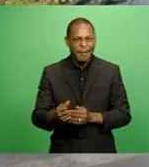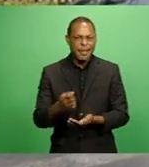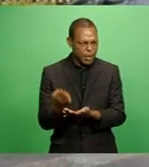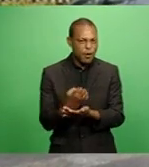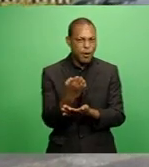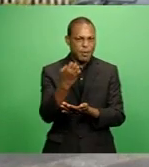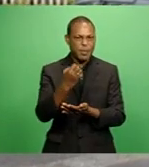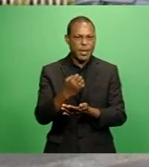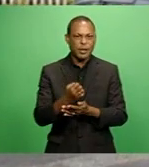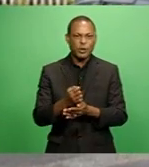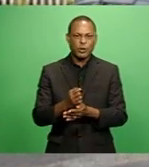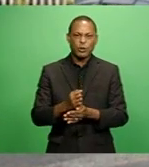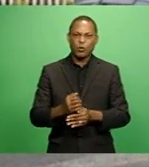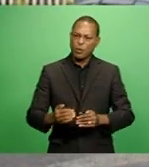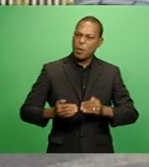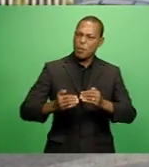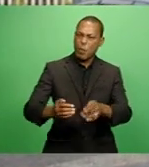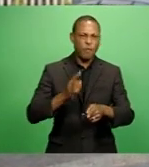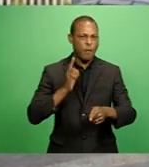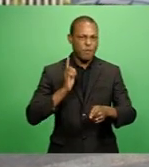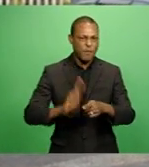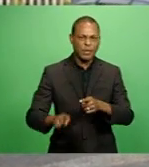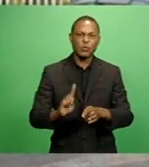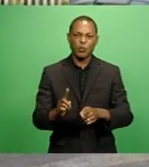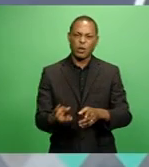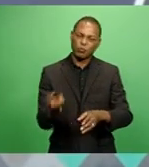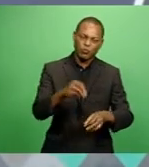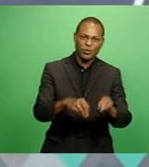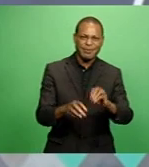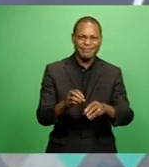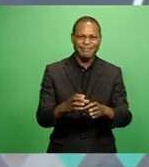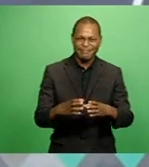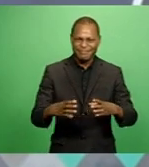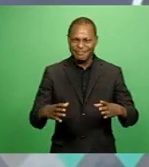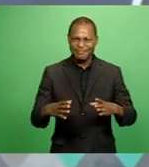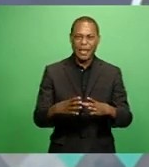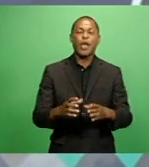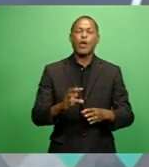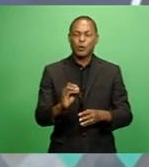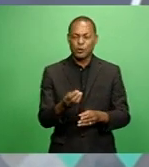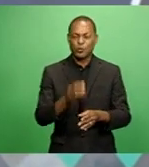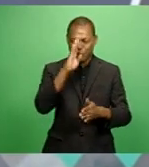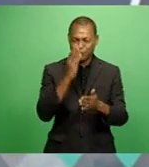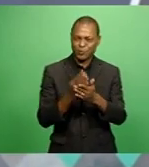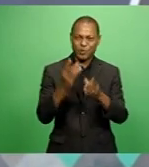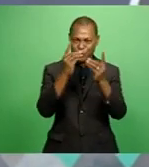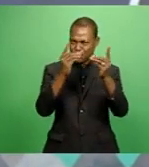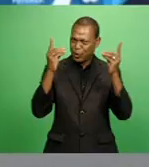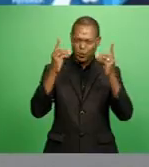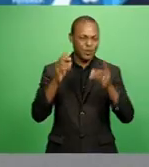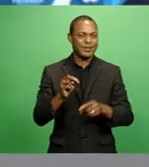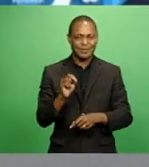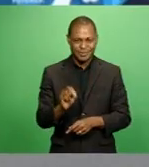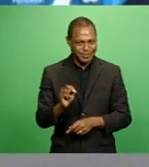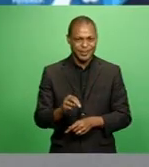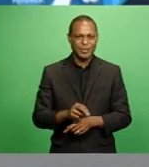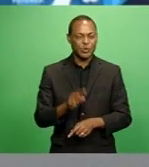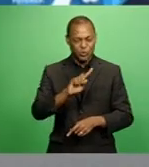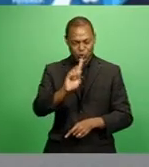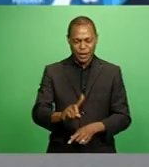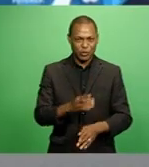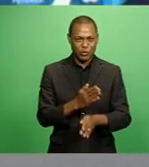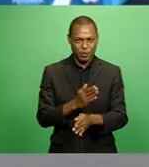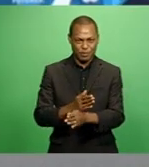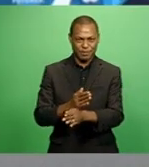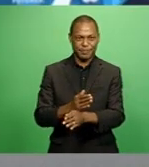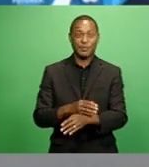we're moving very quickly to fill those gaps with new programs so that students can graduate with skills that are needed for today's jobs. The university